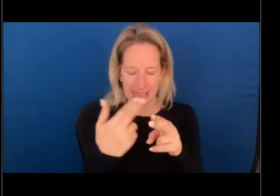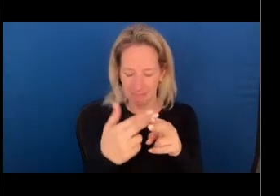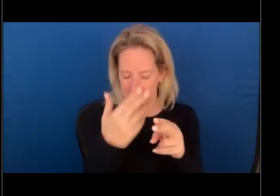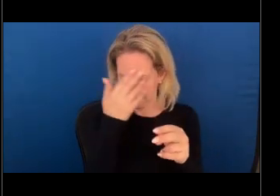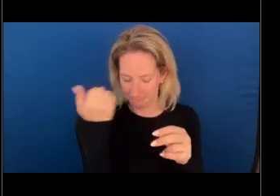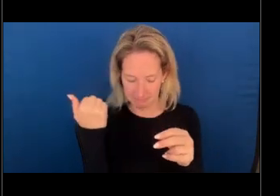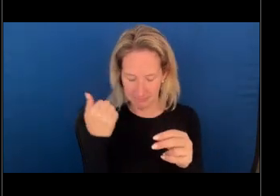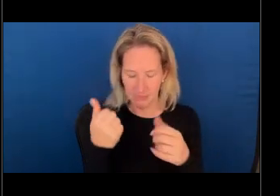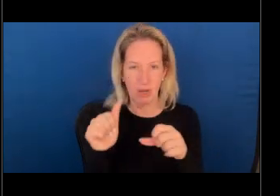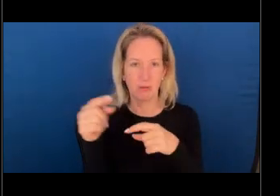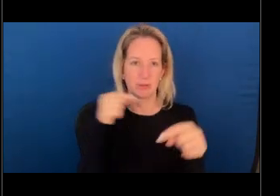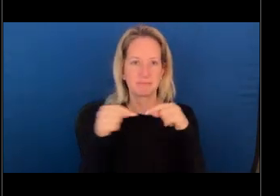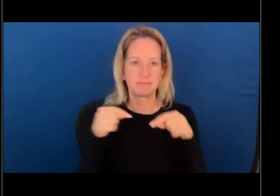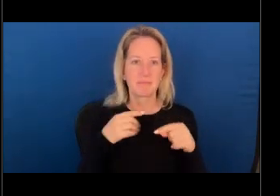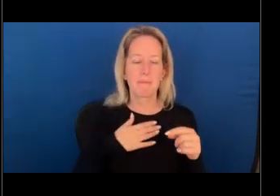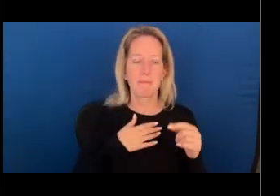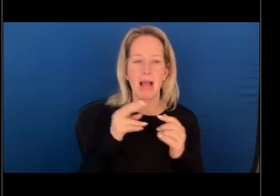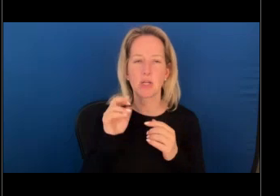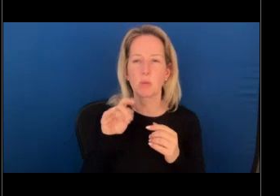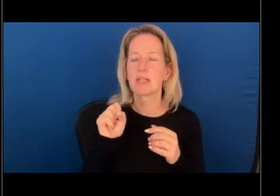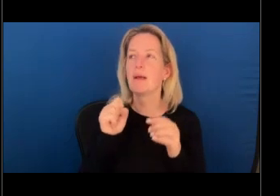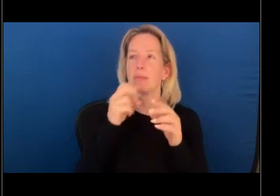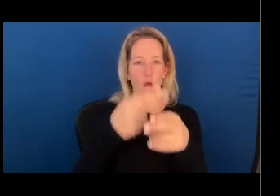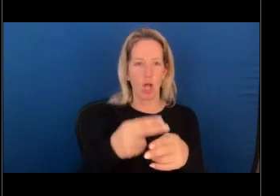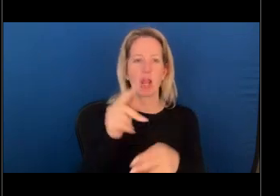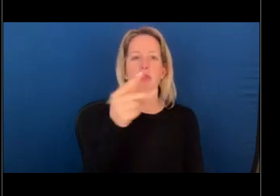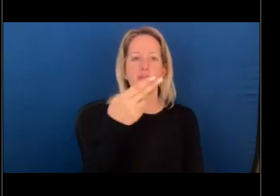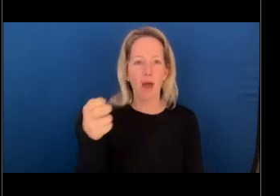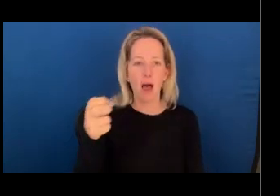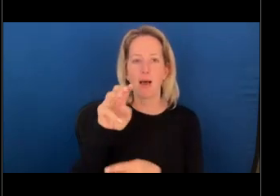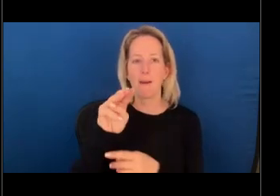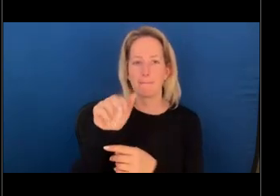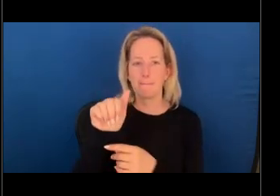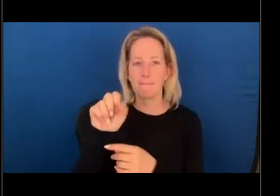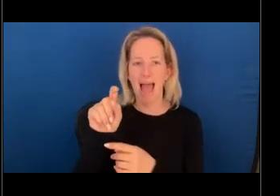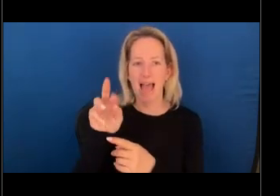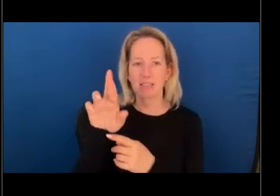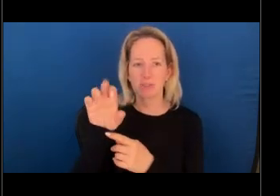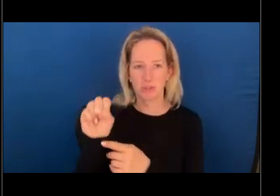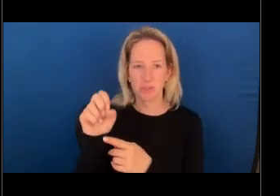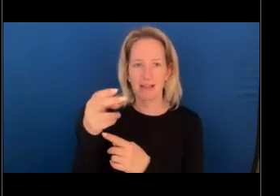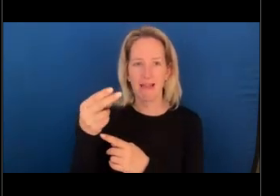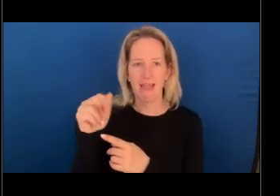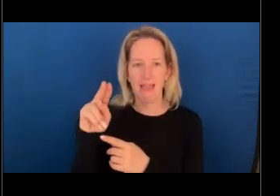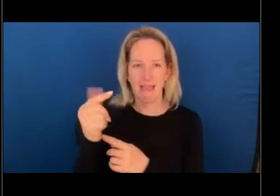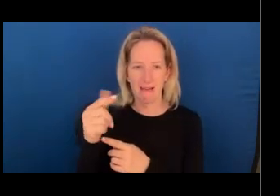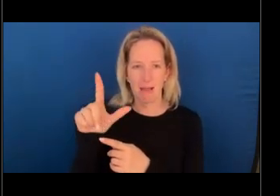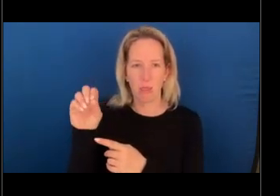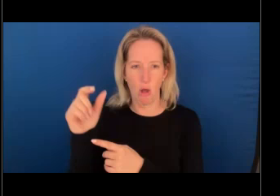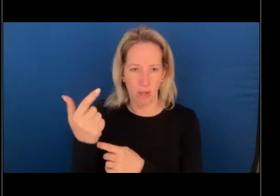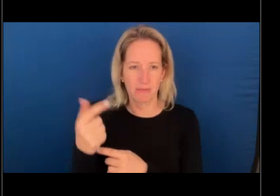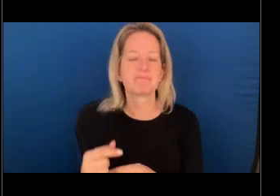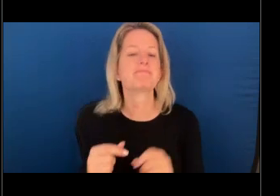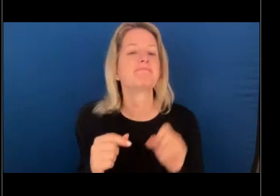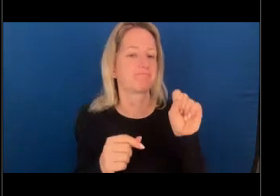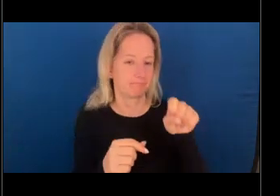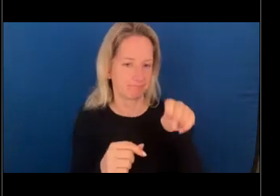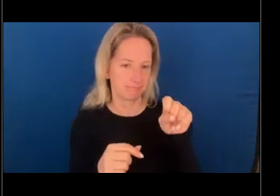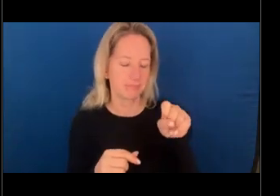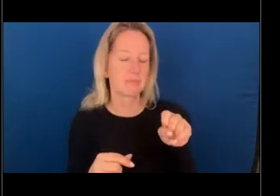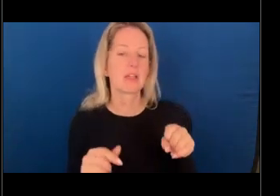can find it. It was called the Master's Hang Log. Yeah. I appreciate that. In Stellwagen Bank National Marine Sanctuary in